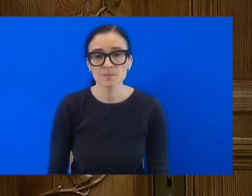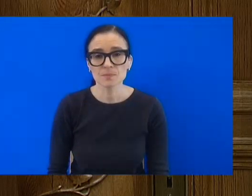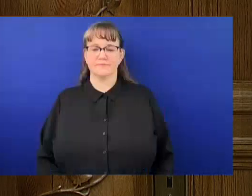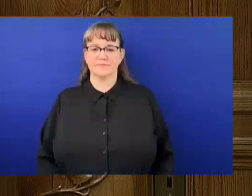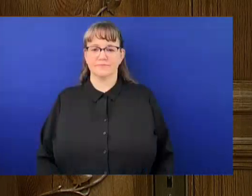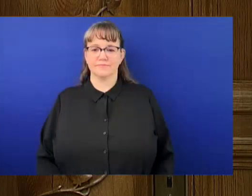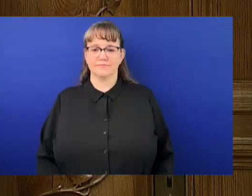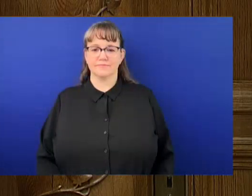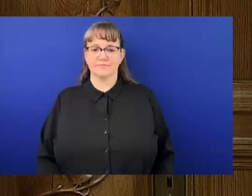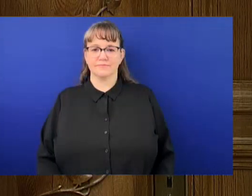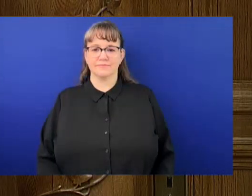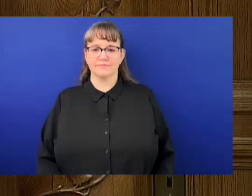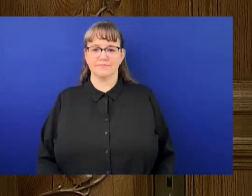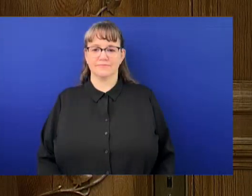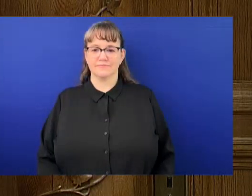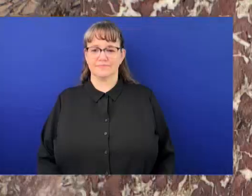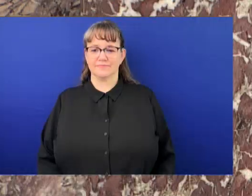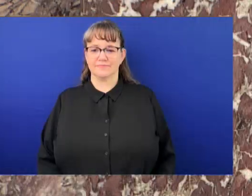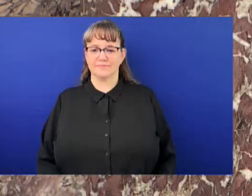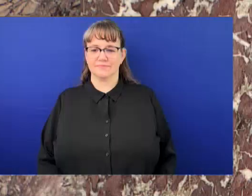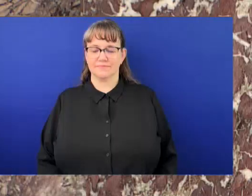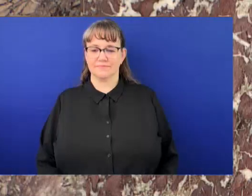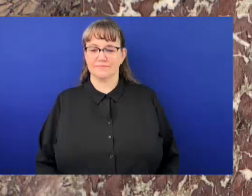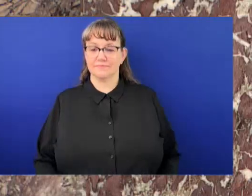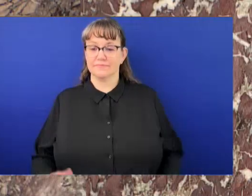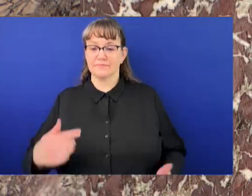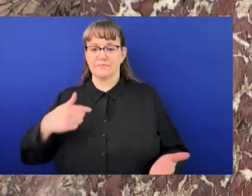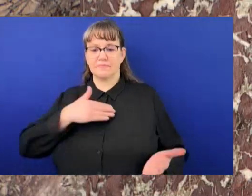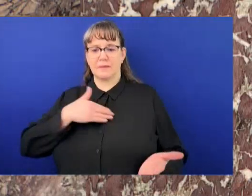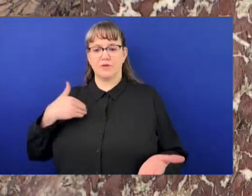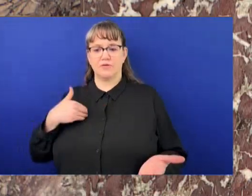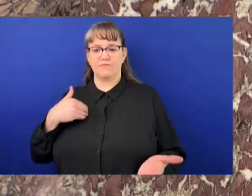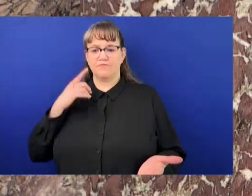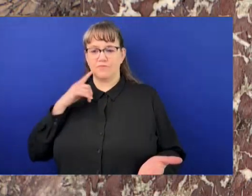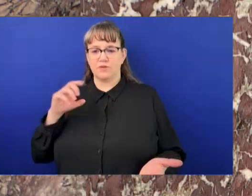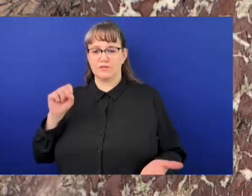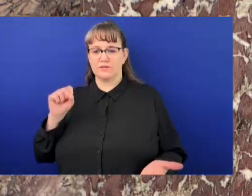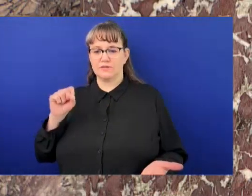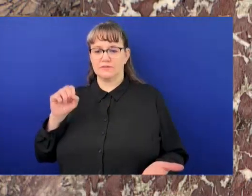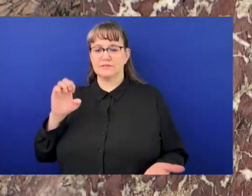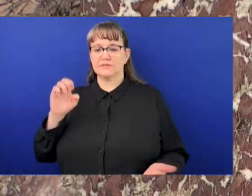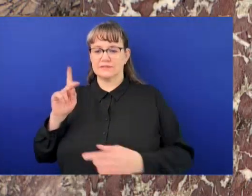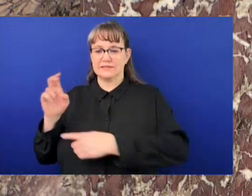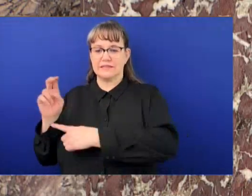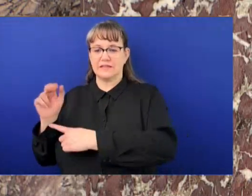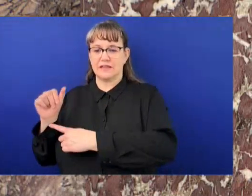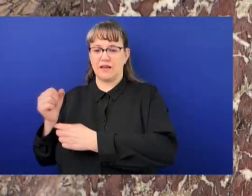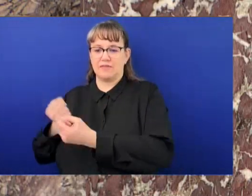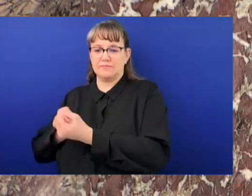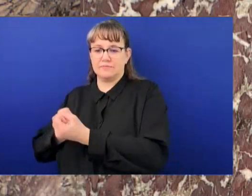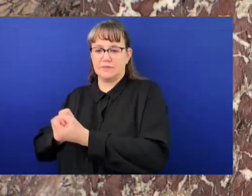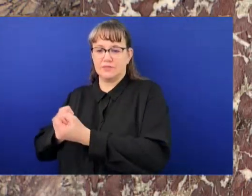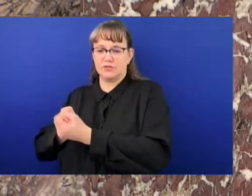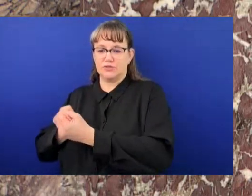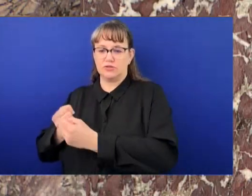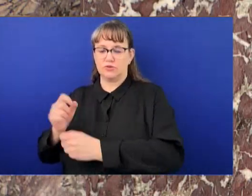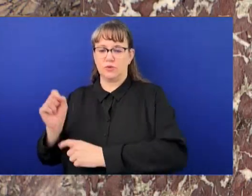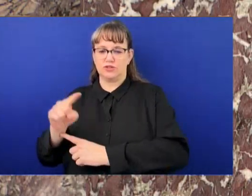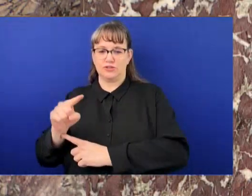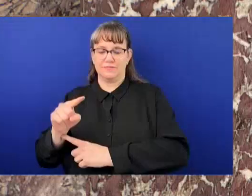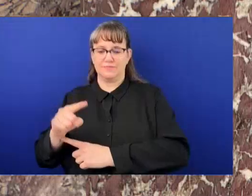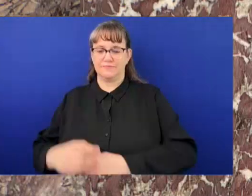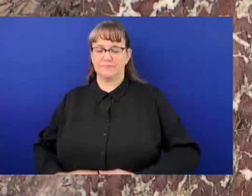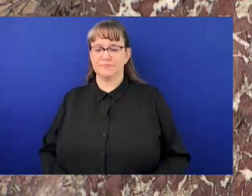Member for Skeena supplemental. Thank you, Mr. Speaker. Through you, respectfully, that doesn't answer my question. Terrace has been asking